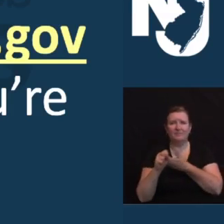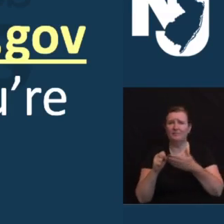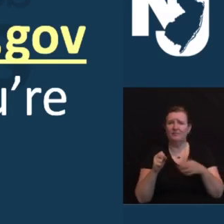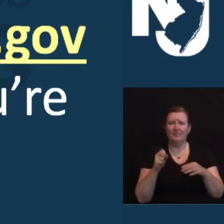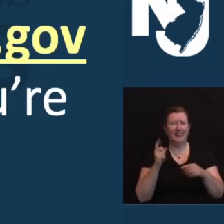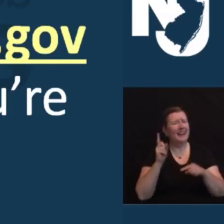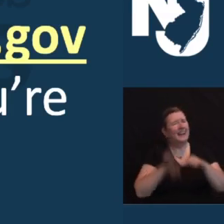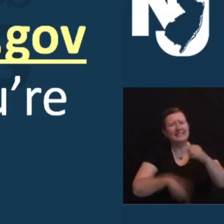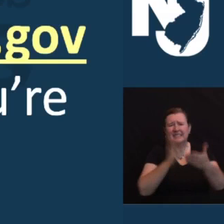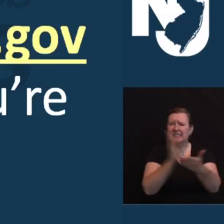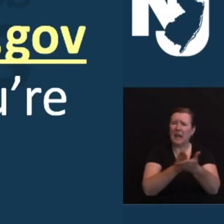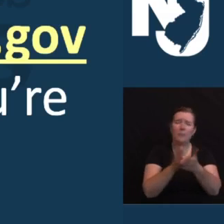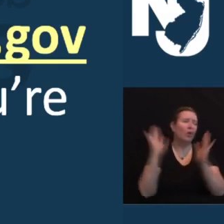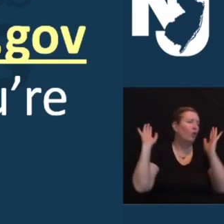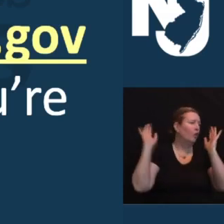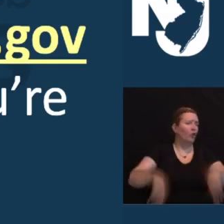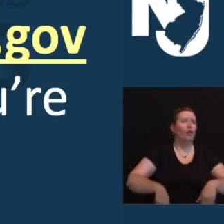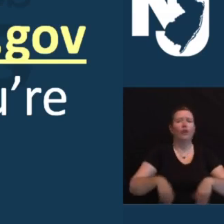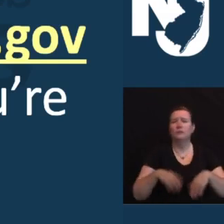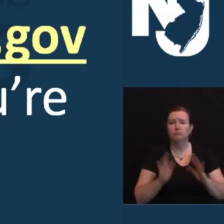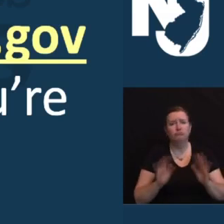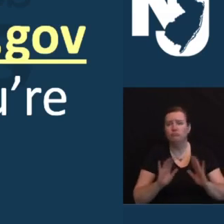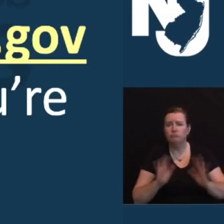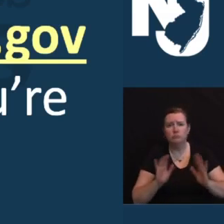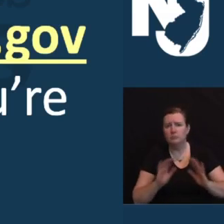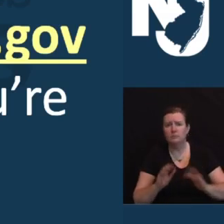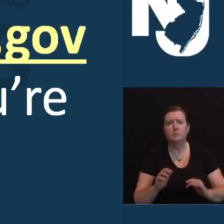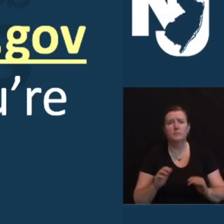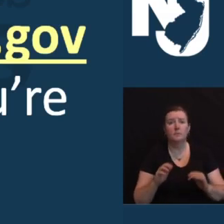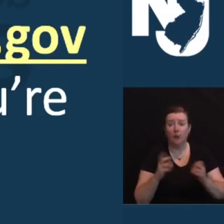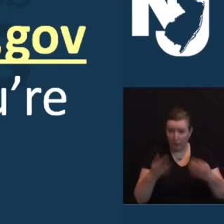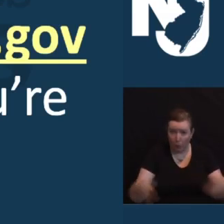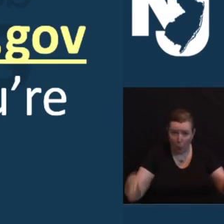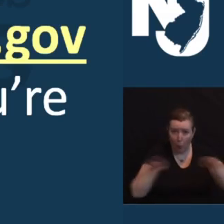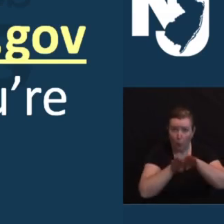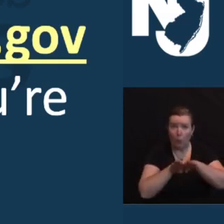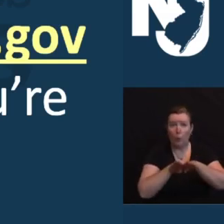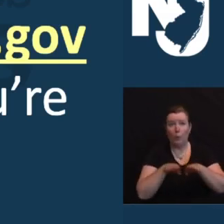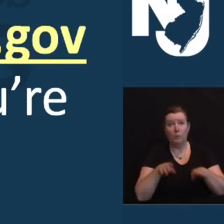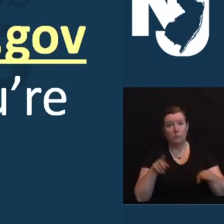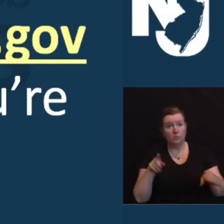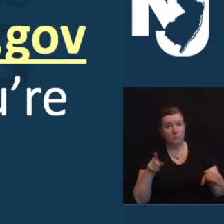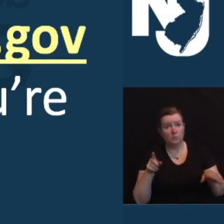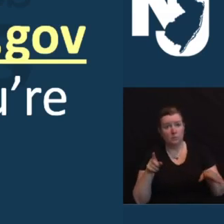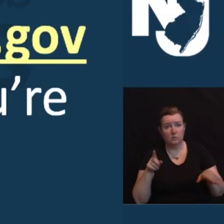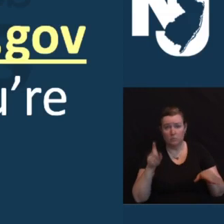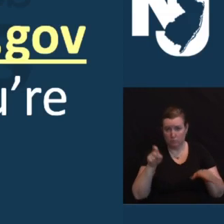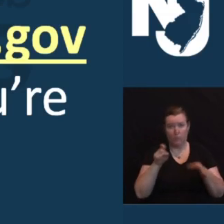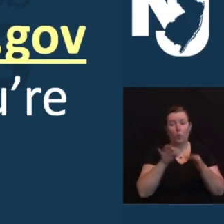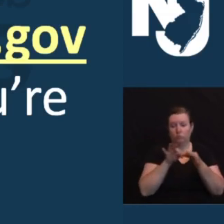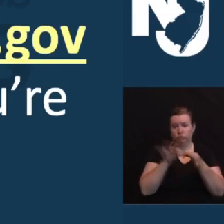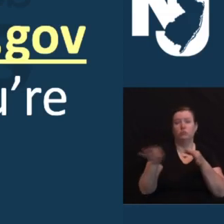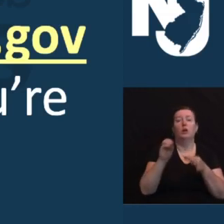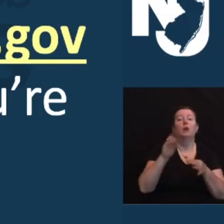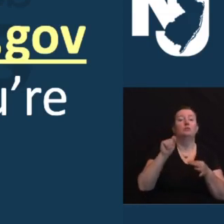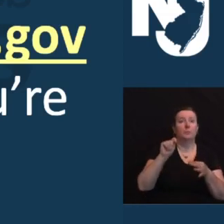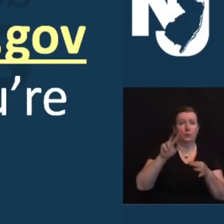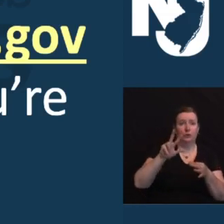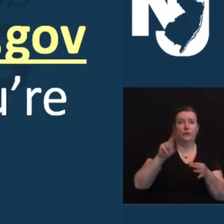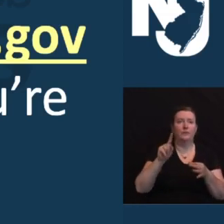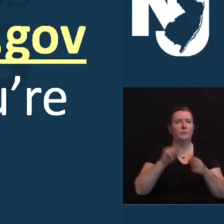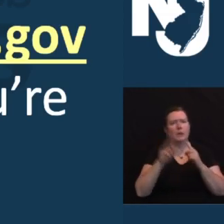census comes to a stop. Remember, folks, that it was to have been till October 31st, then the Trump administration limited it to